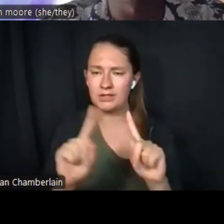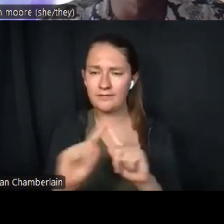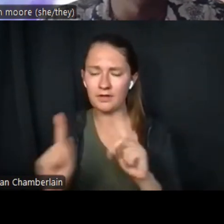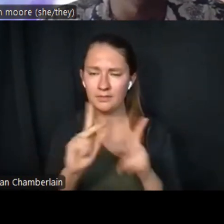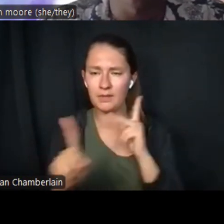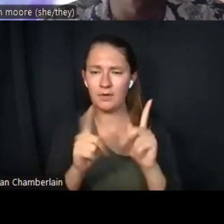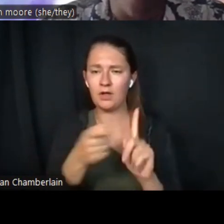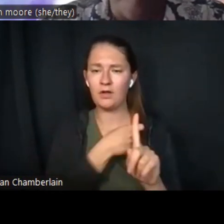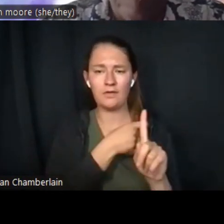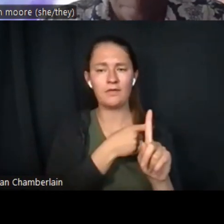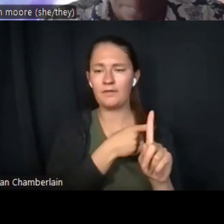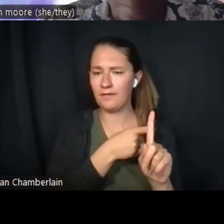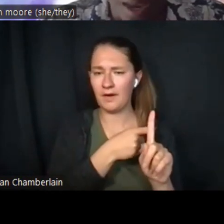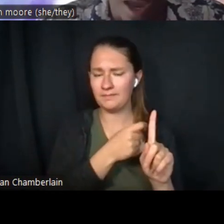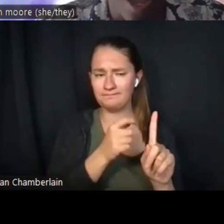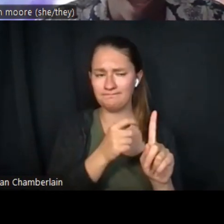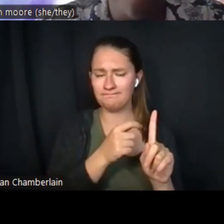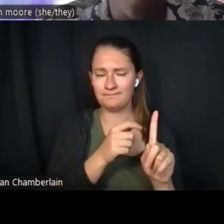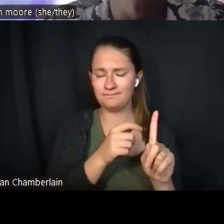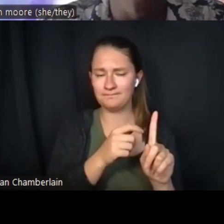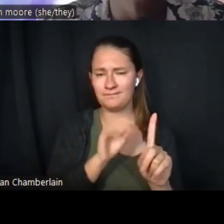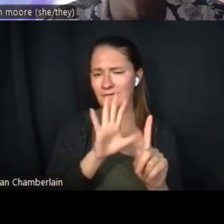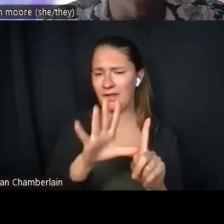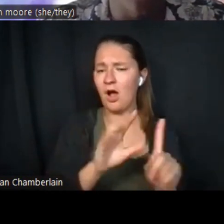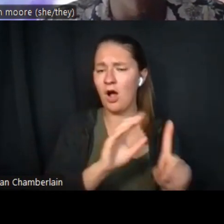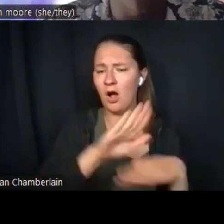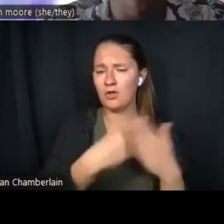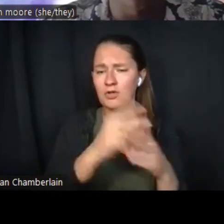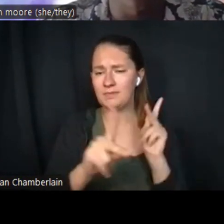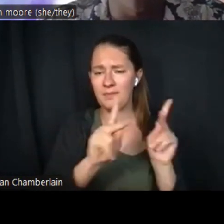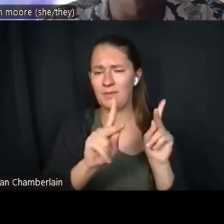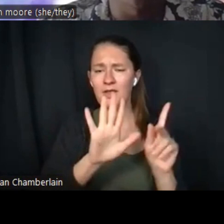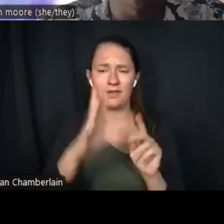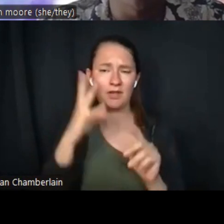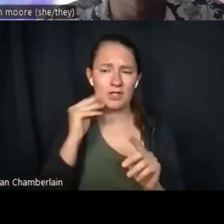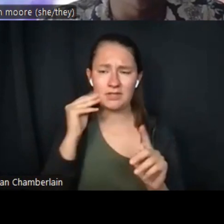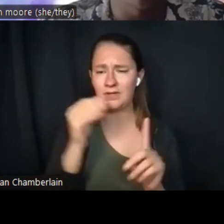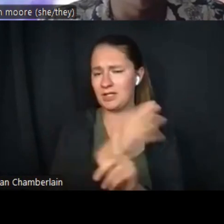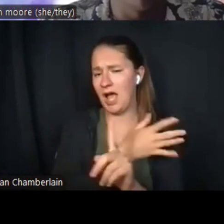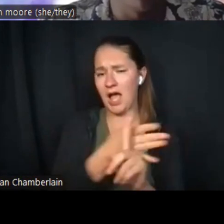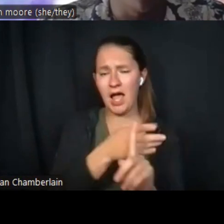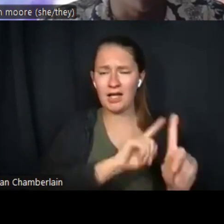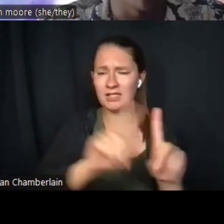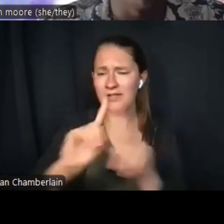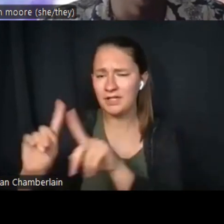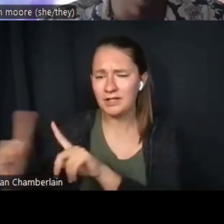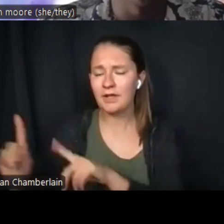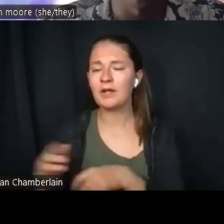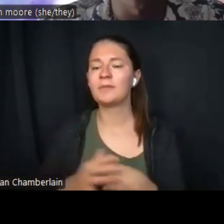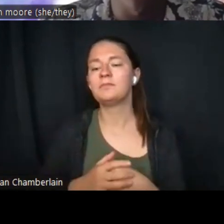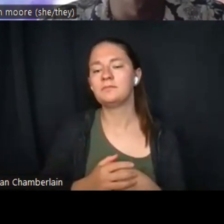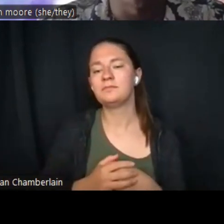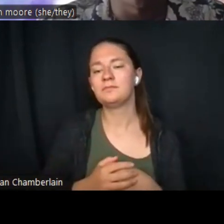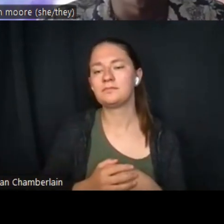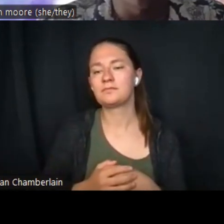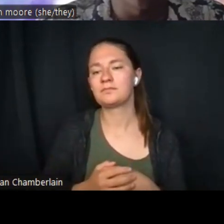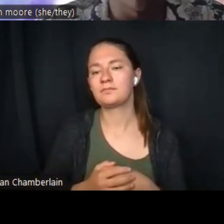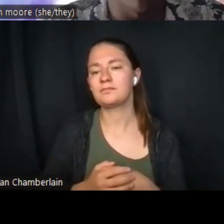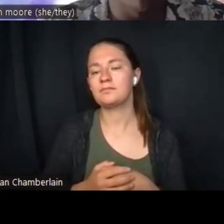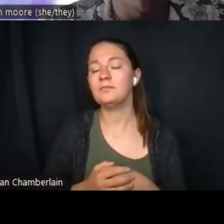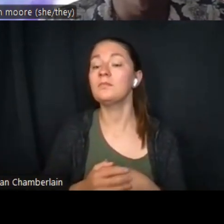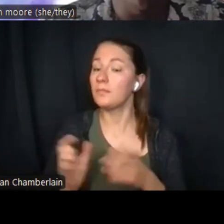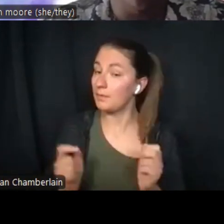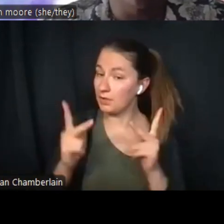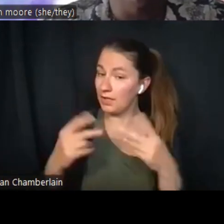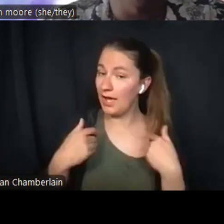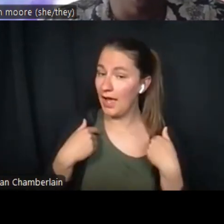of different walks of life. And then I was given the opportunity to do some work as a peer